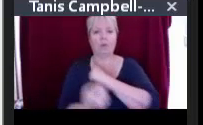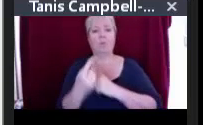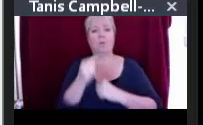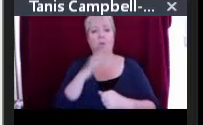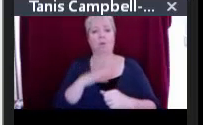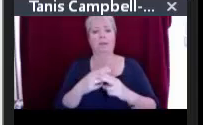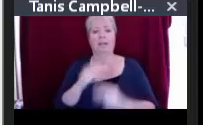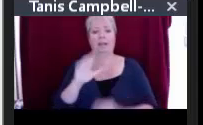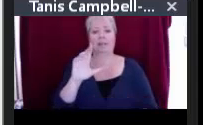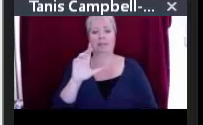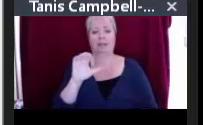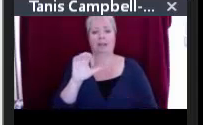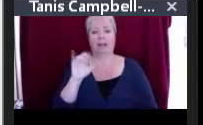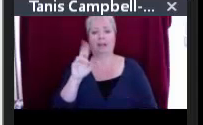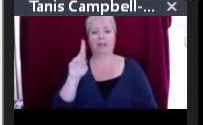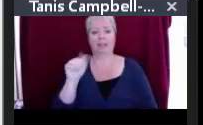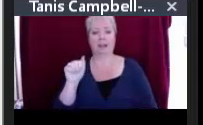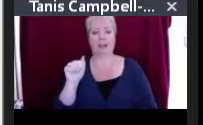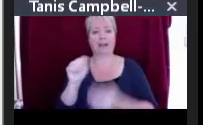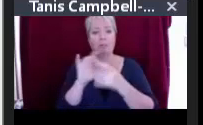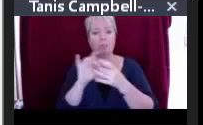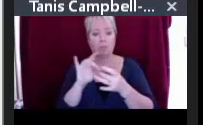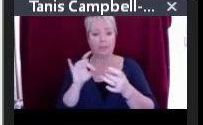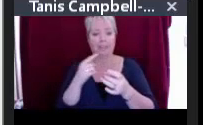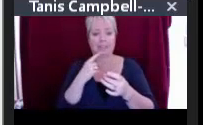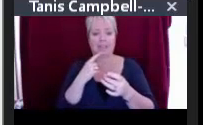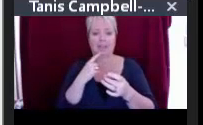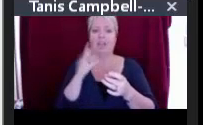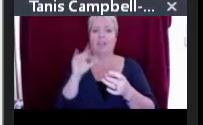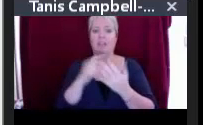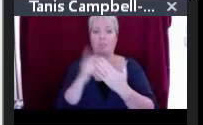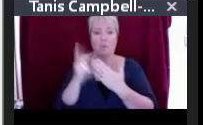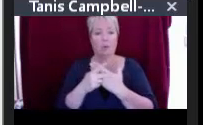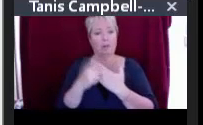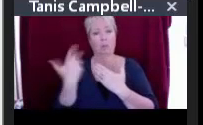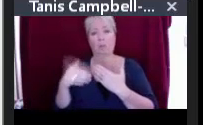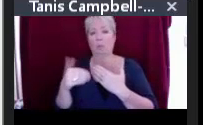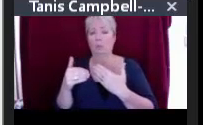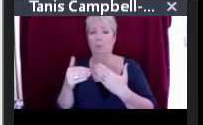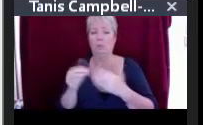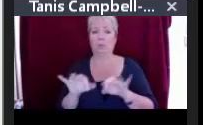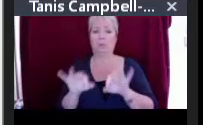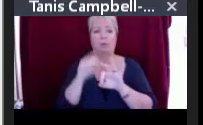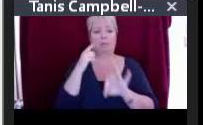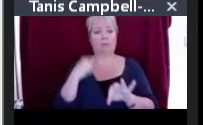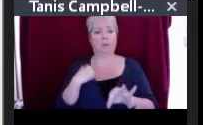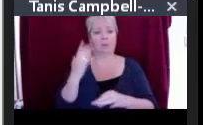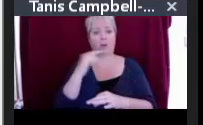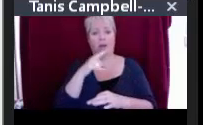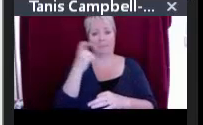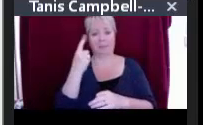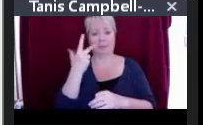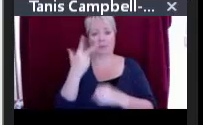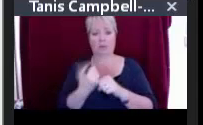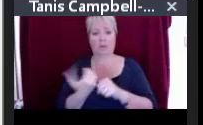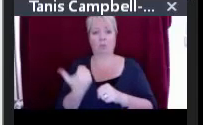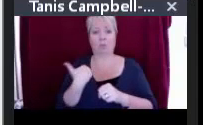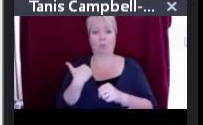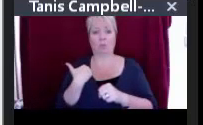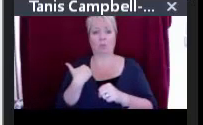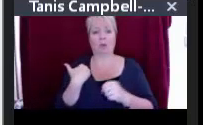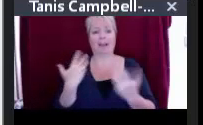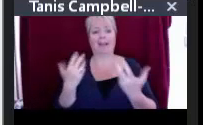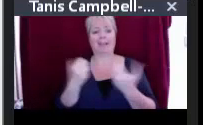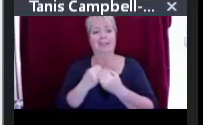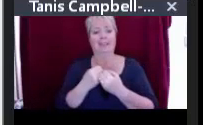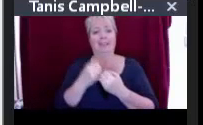years ago. Programming in a quiet room is one of the few options I have now to contribute financially in my home. With